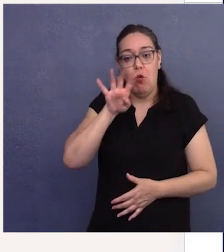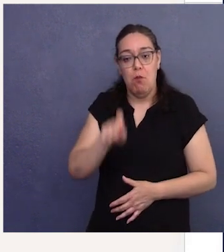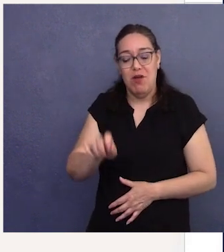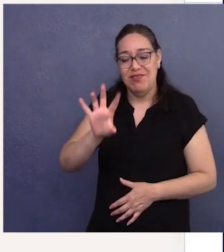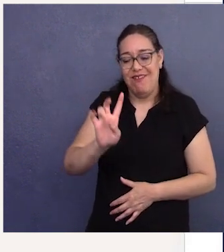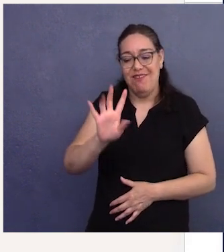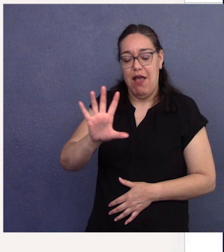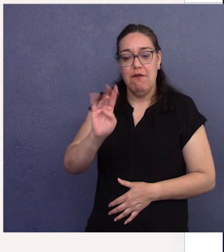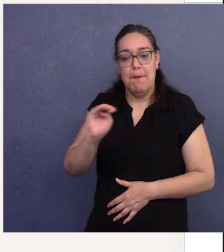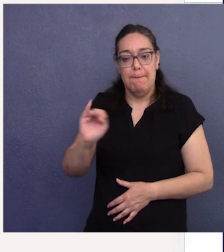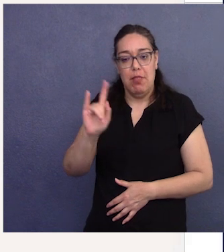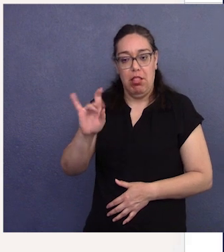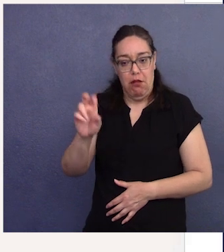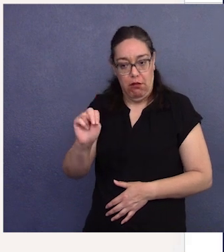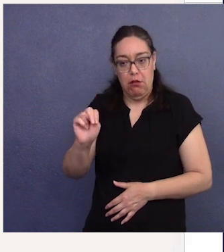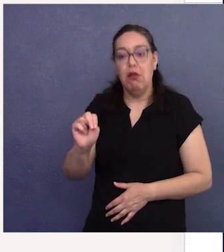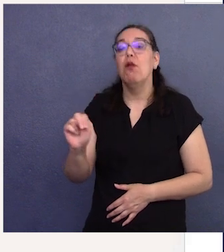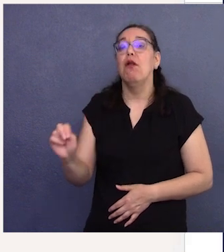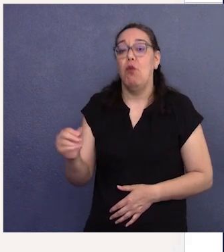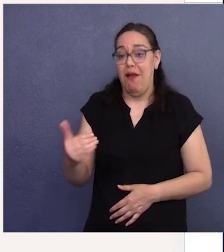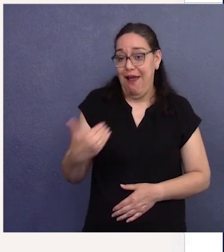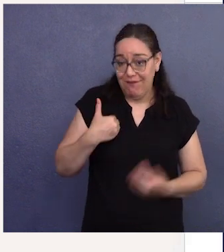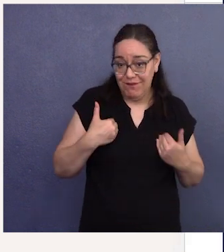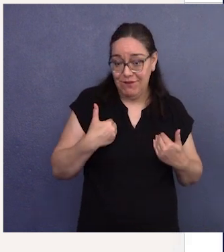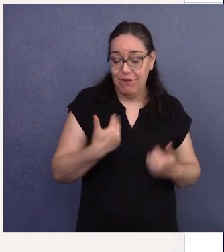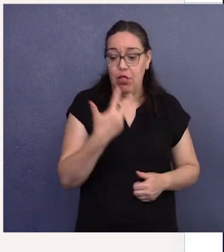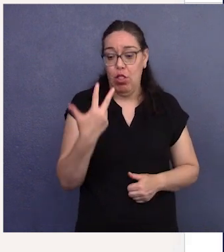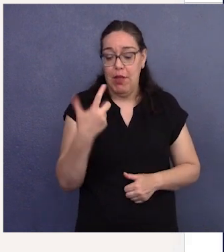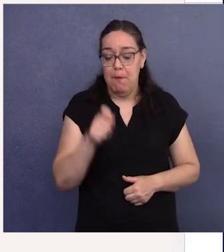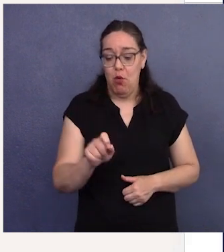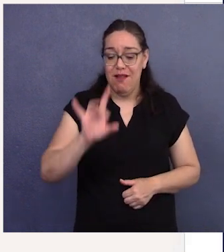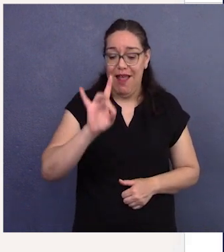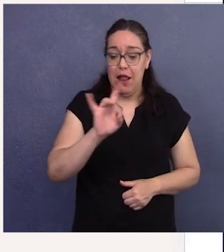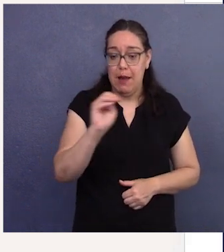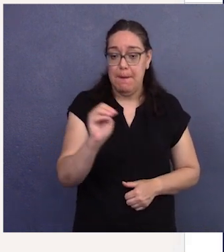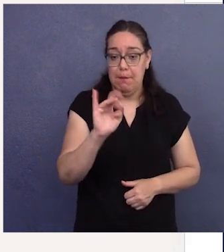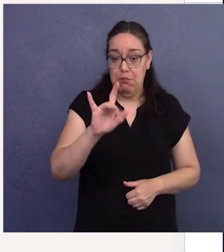4.75 million. We have 3.8 million that is